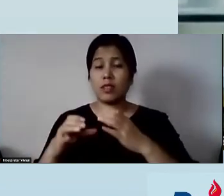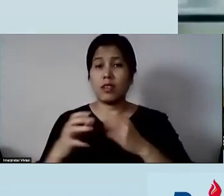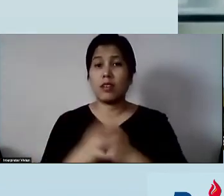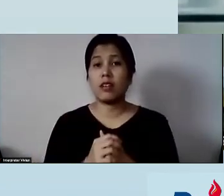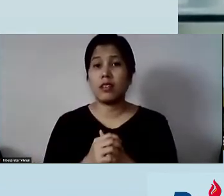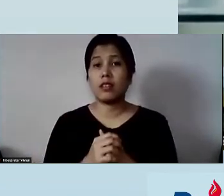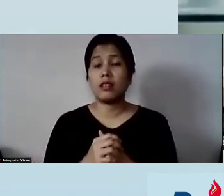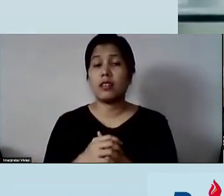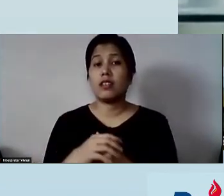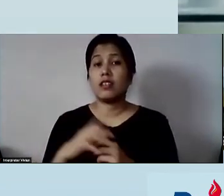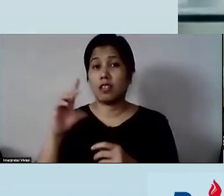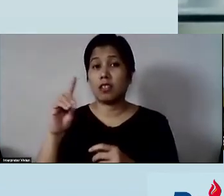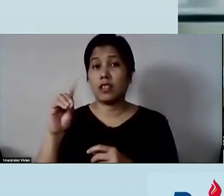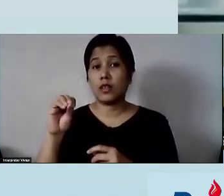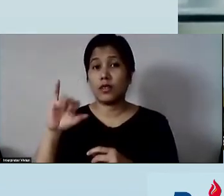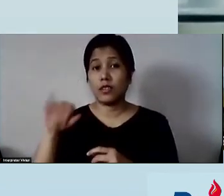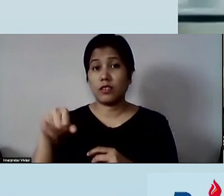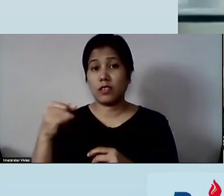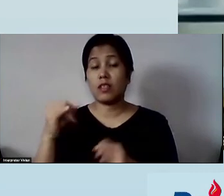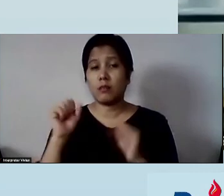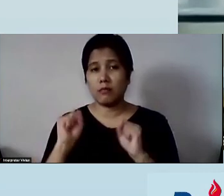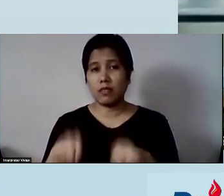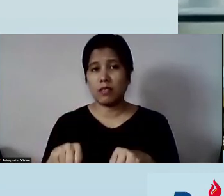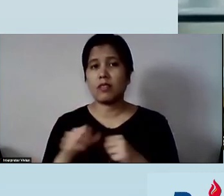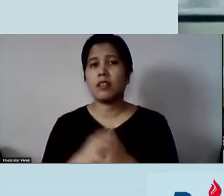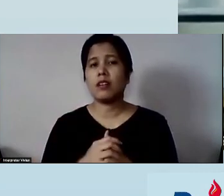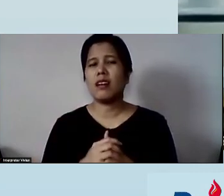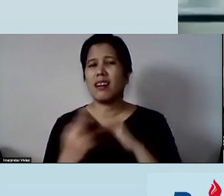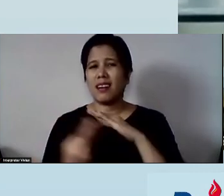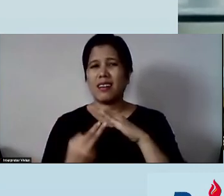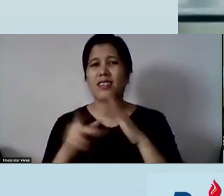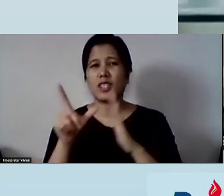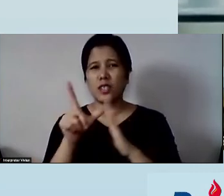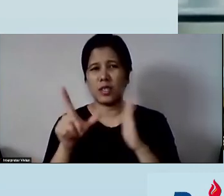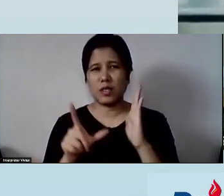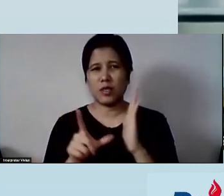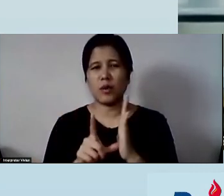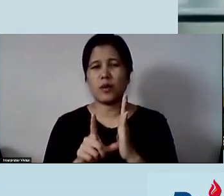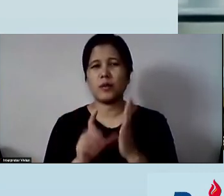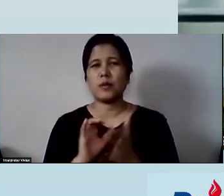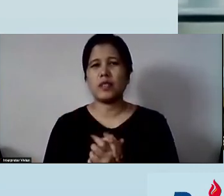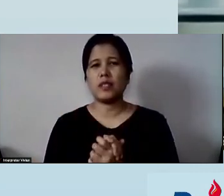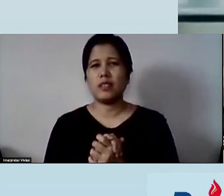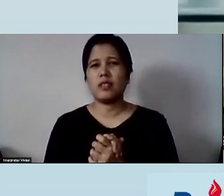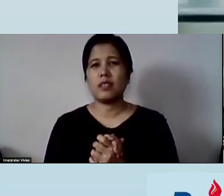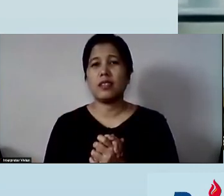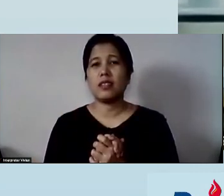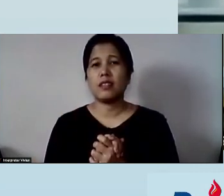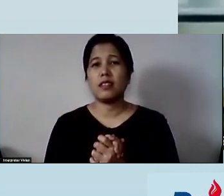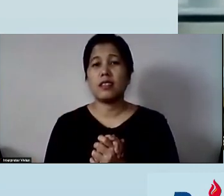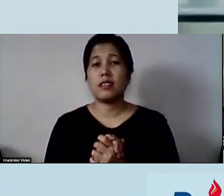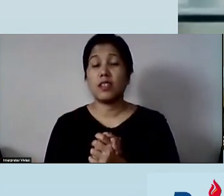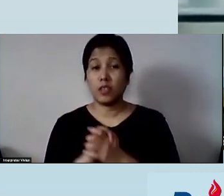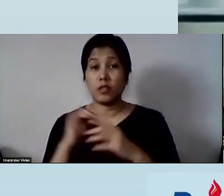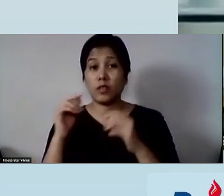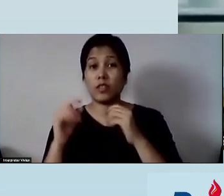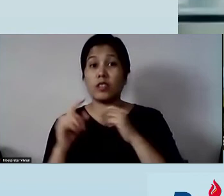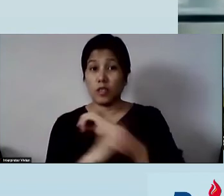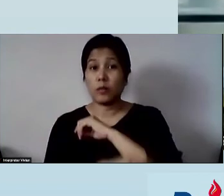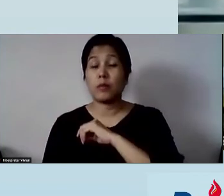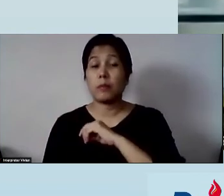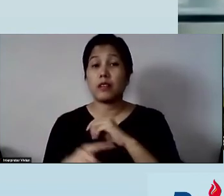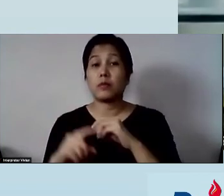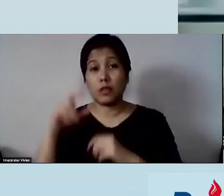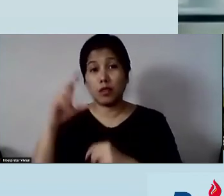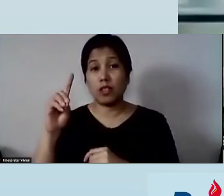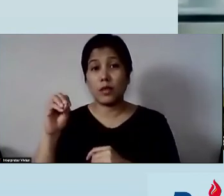Department of Justice. Kasi in the first place, under the law, ang ating prosecutor dyan is the Department of Justice. And then kung